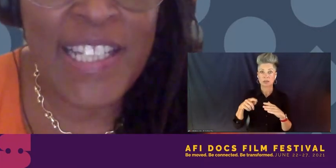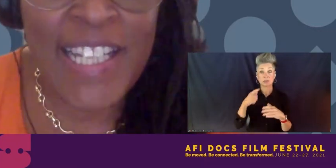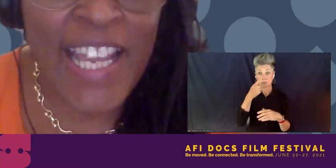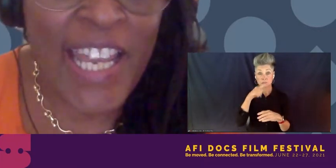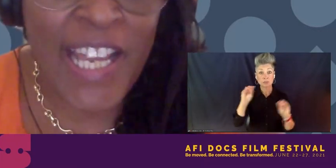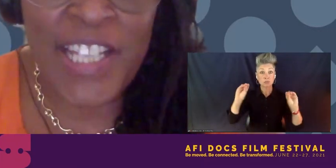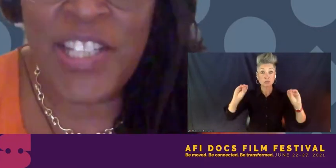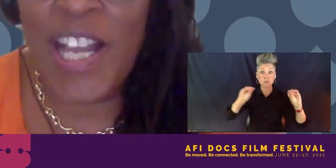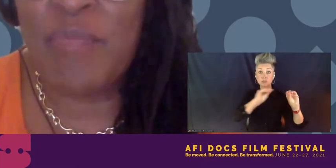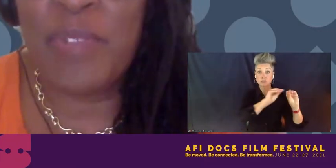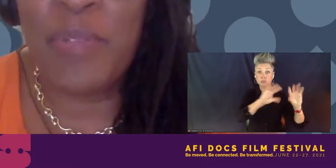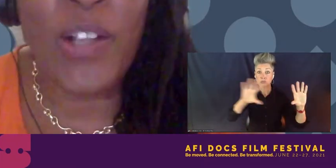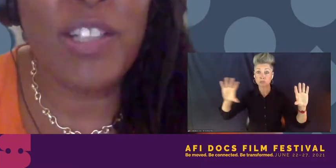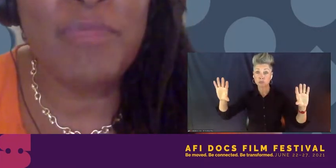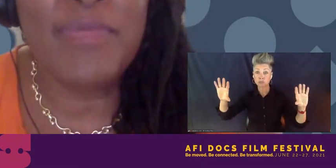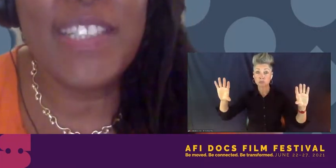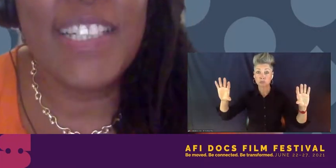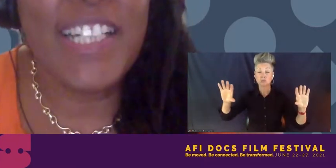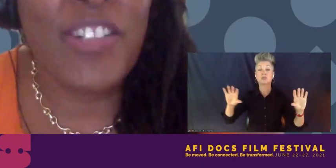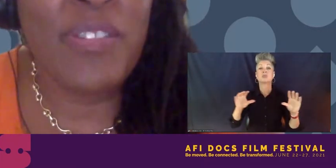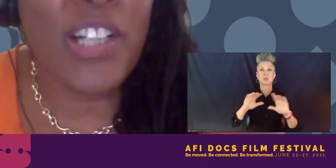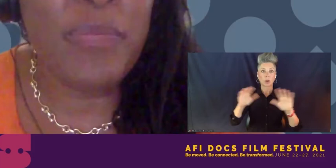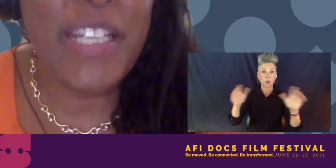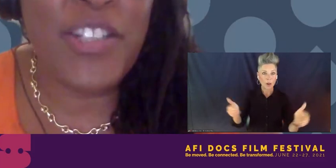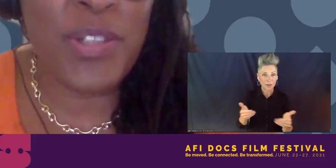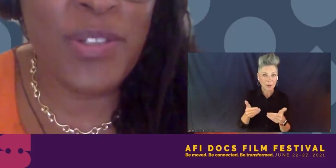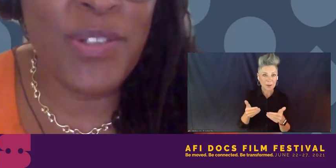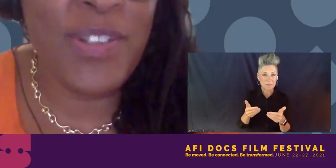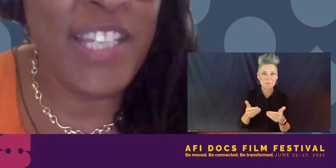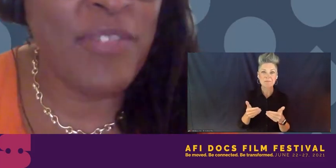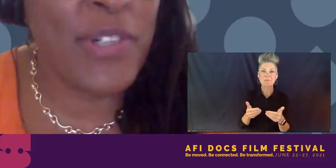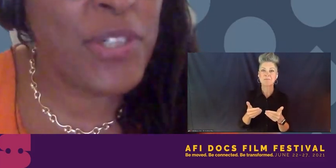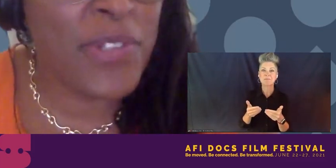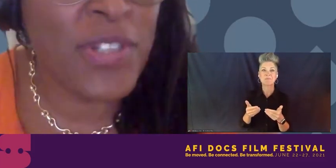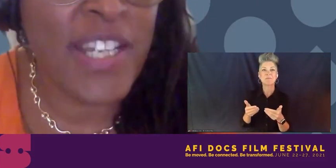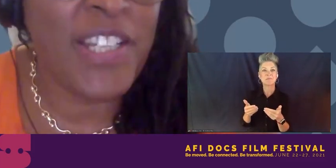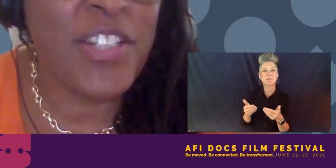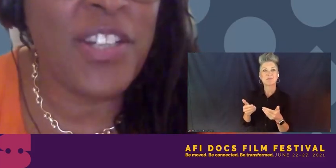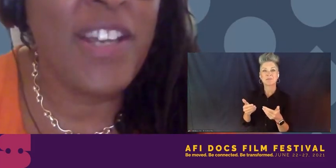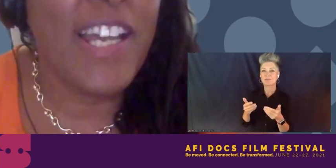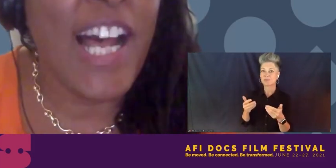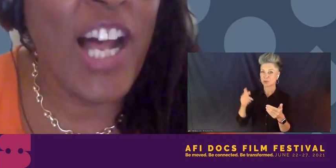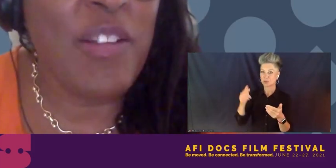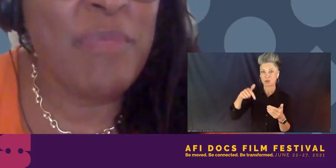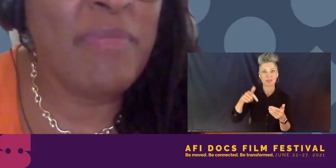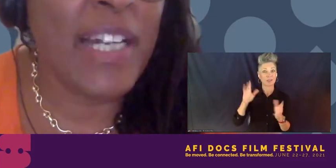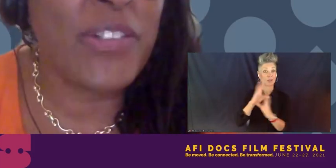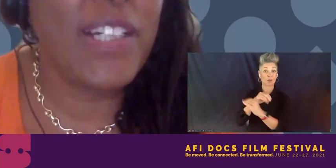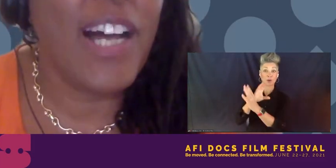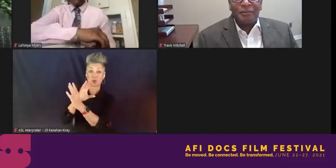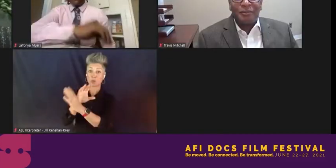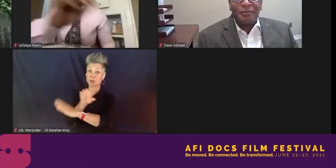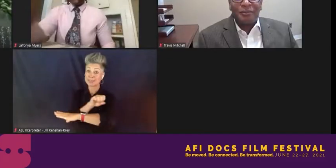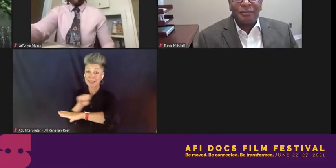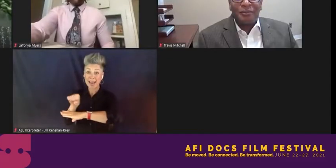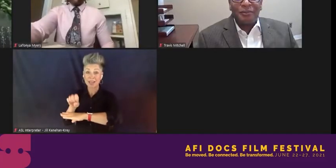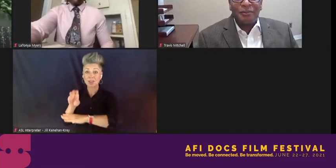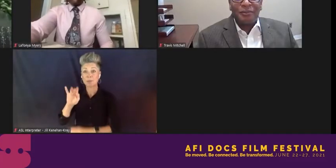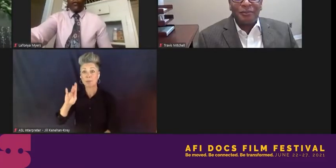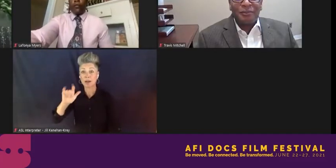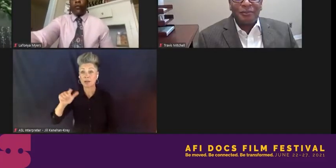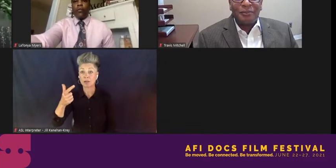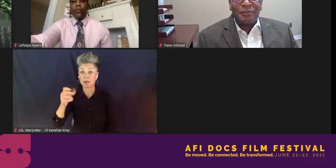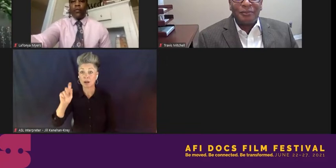off, and welcome, welcoming to the virtual stage, Michael Gottwald,